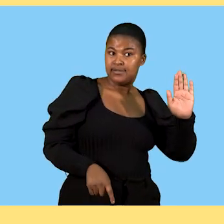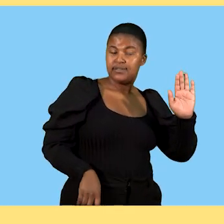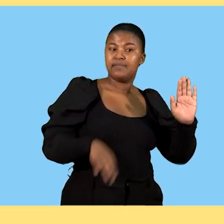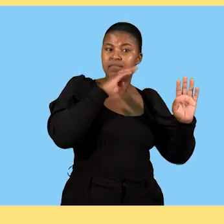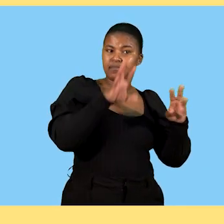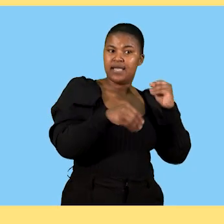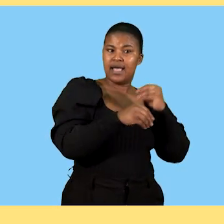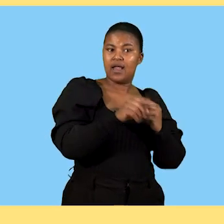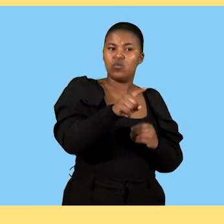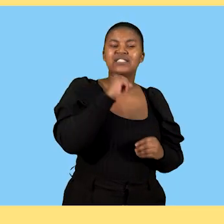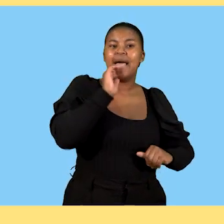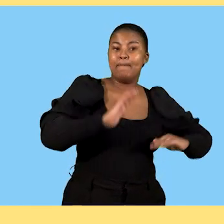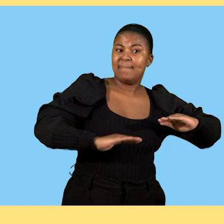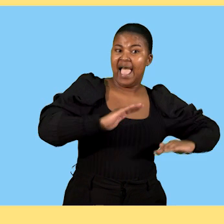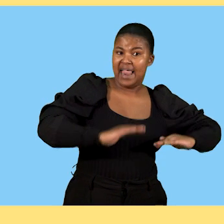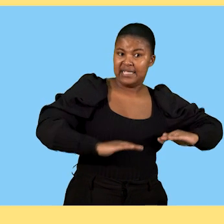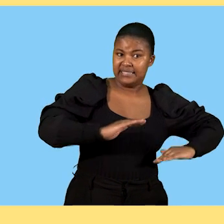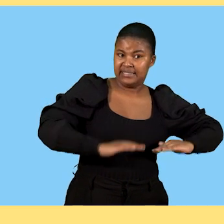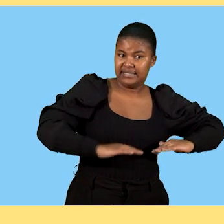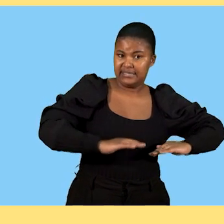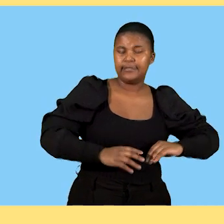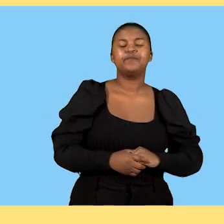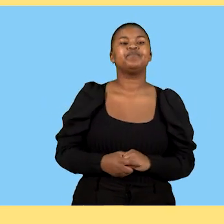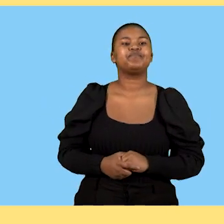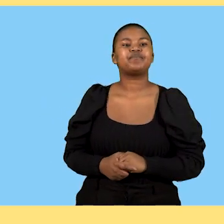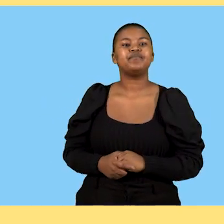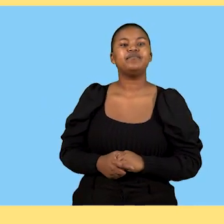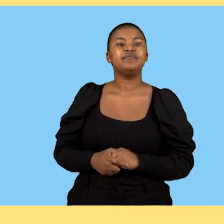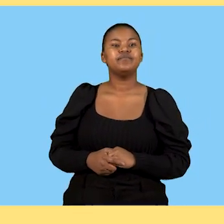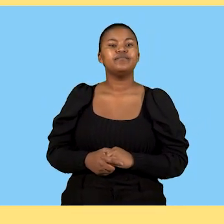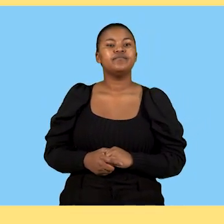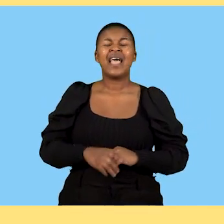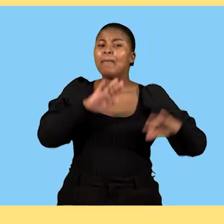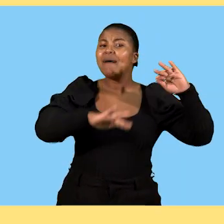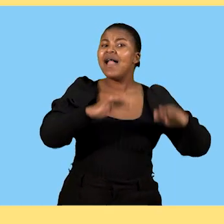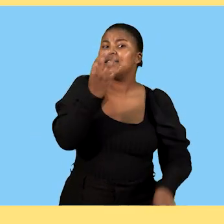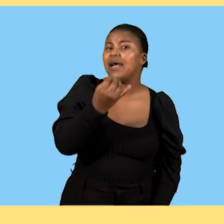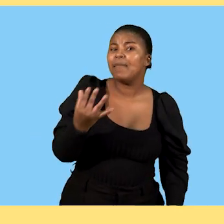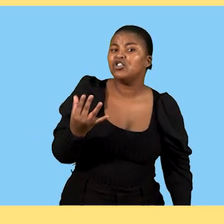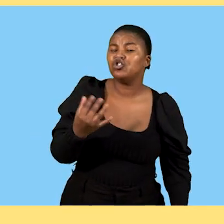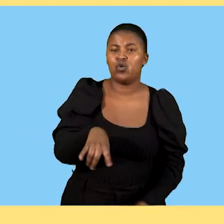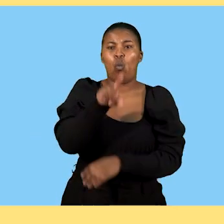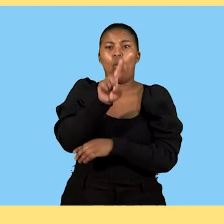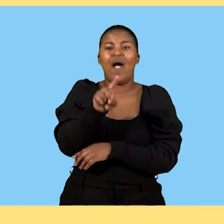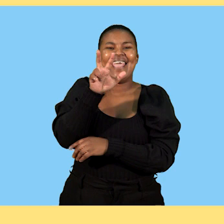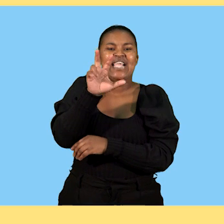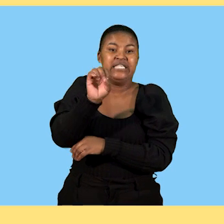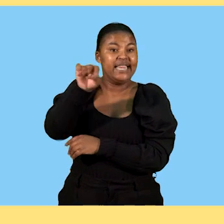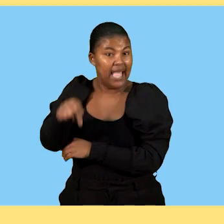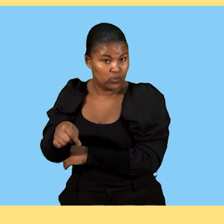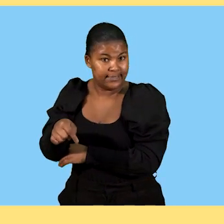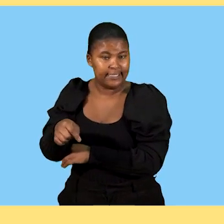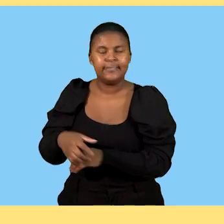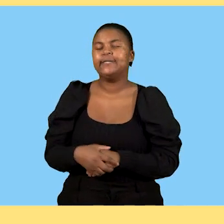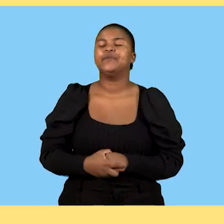come in and I'm going to say balance brought down. And my balance is 180,000.